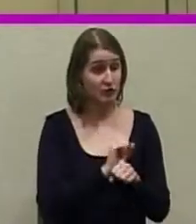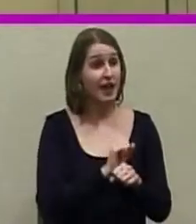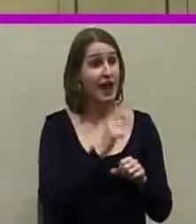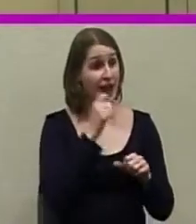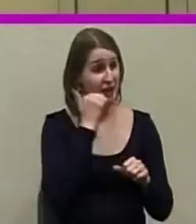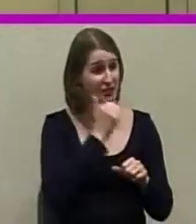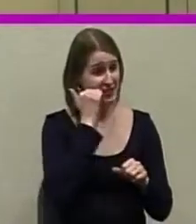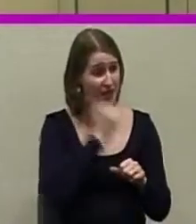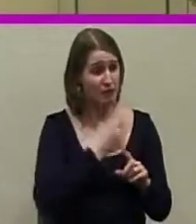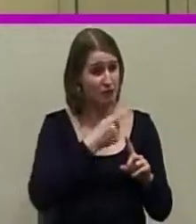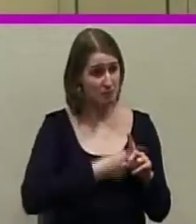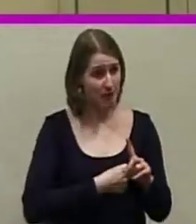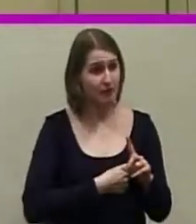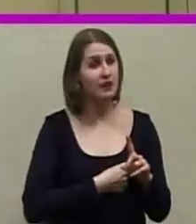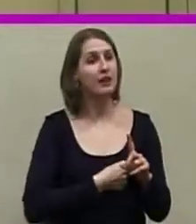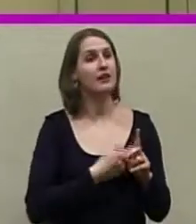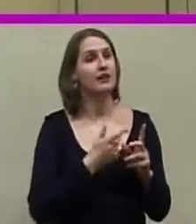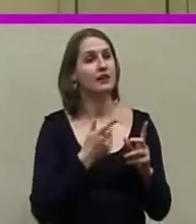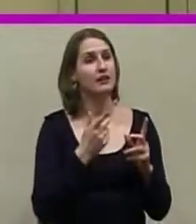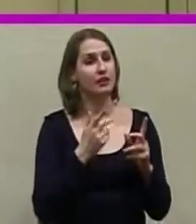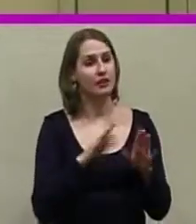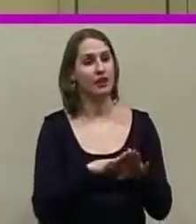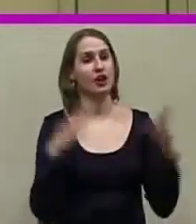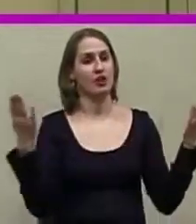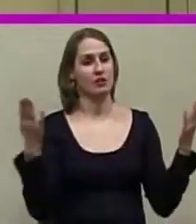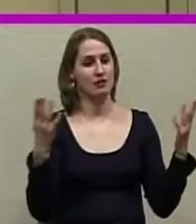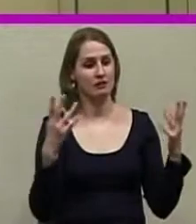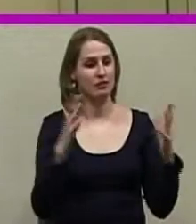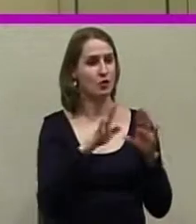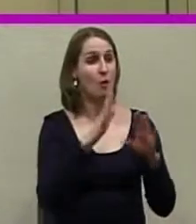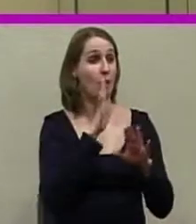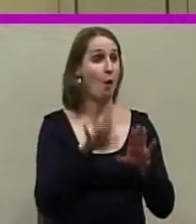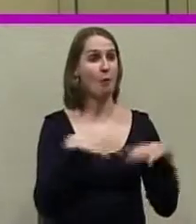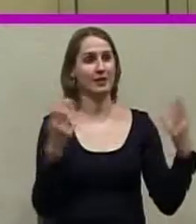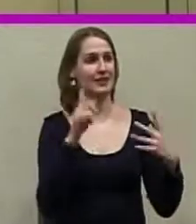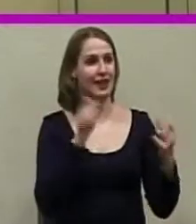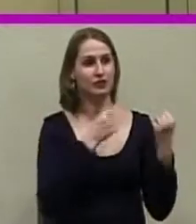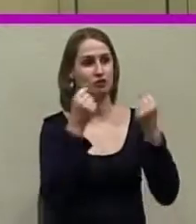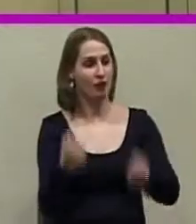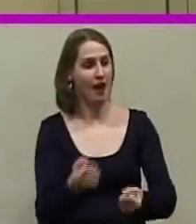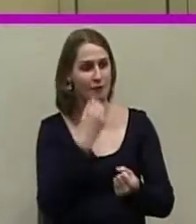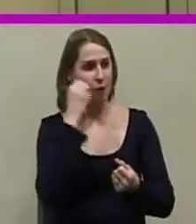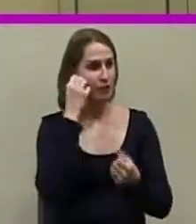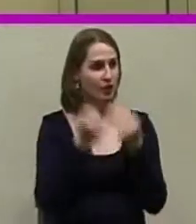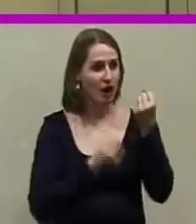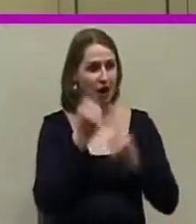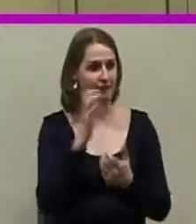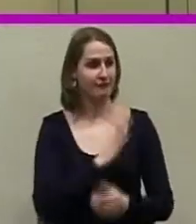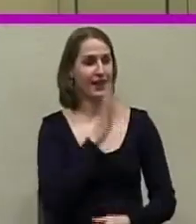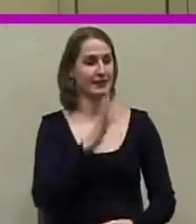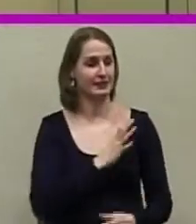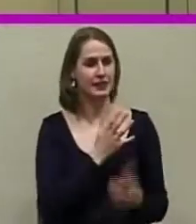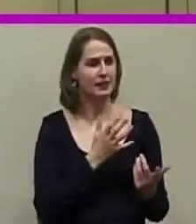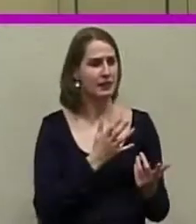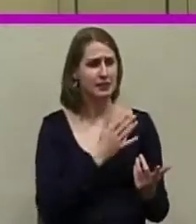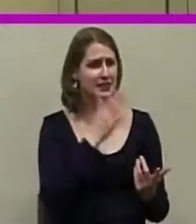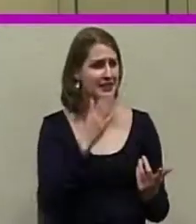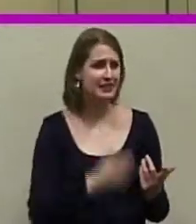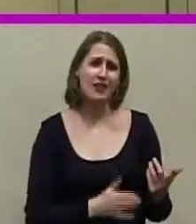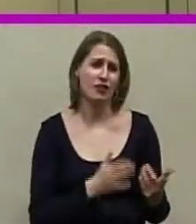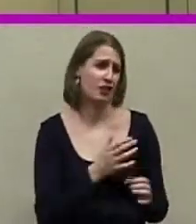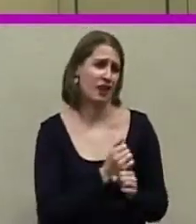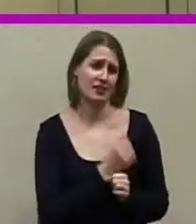C opens up and he can drive the Ferrari home. And we're going, ooh, cool, all right, that's pretty good. How many times has he gotten his homework done in a month? Well, he's never gotten his homework